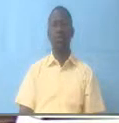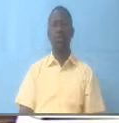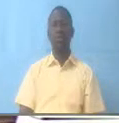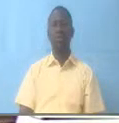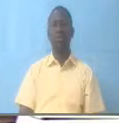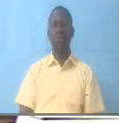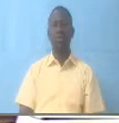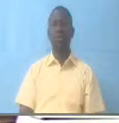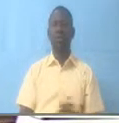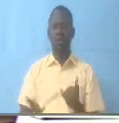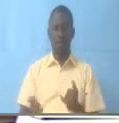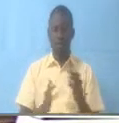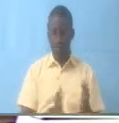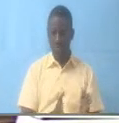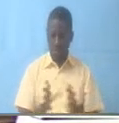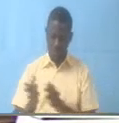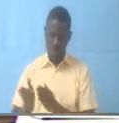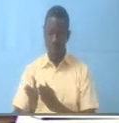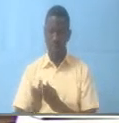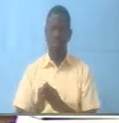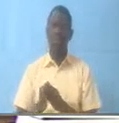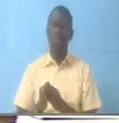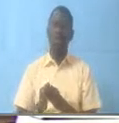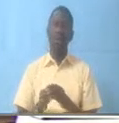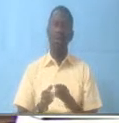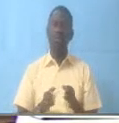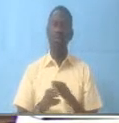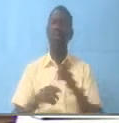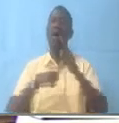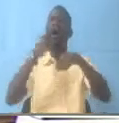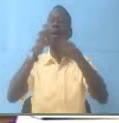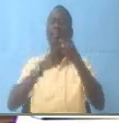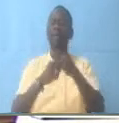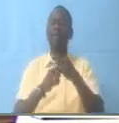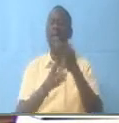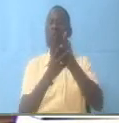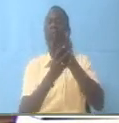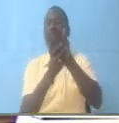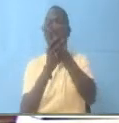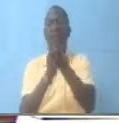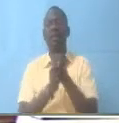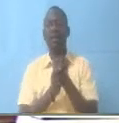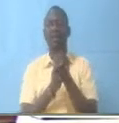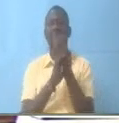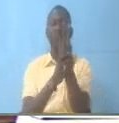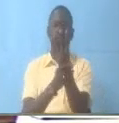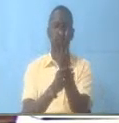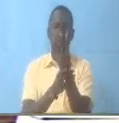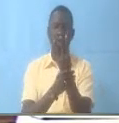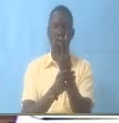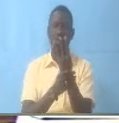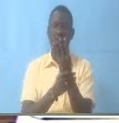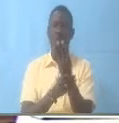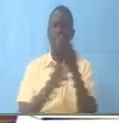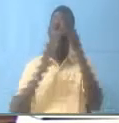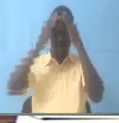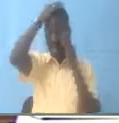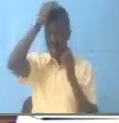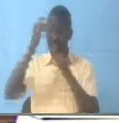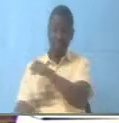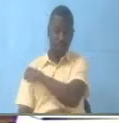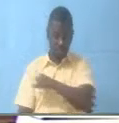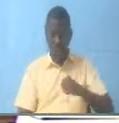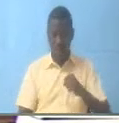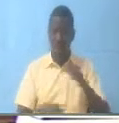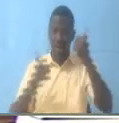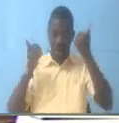Let's move on to after the 1994 coup. Léegi nag ñu jàll ci gannaaw boo xamee ne coup